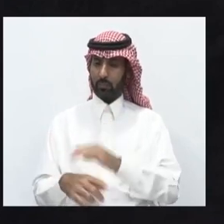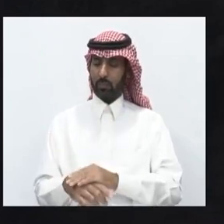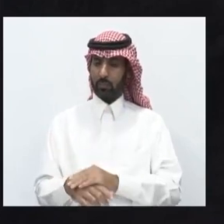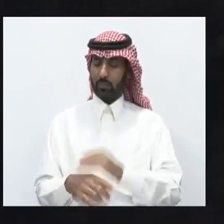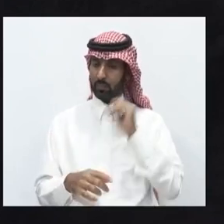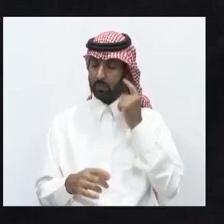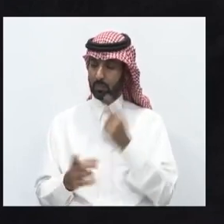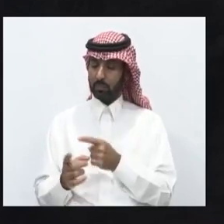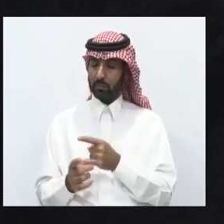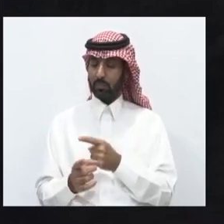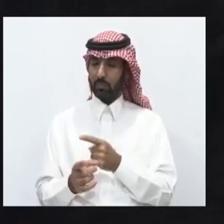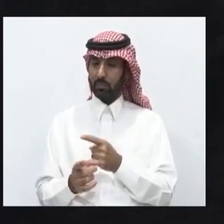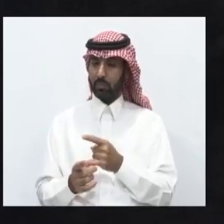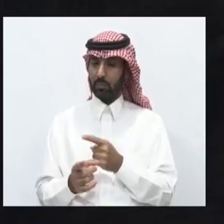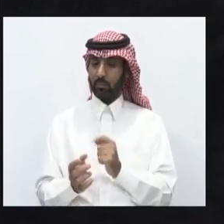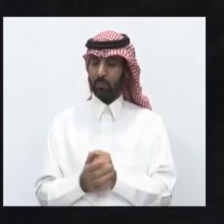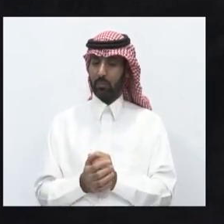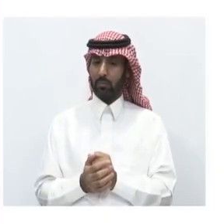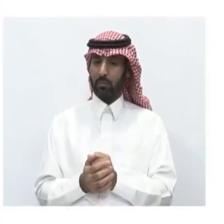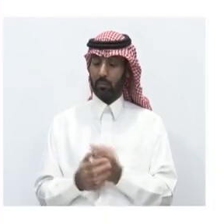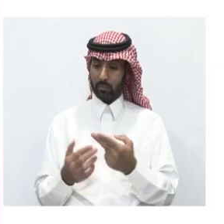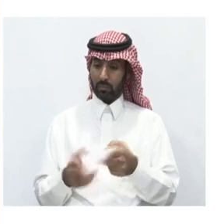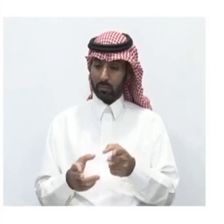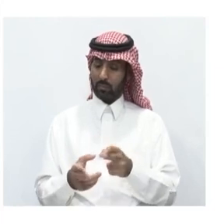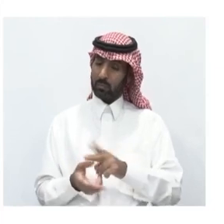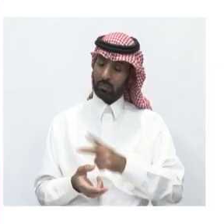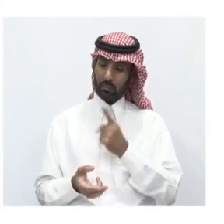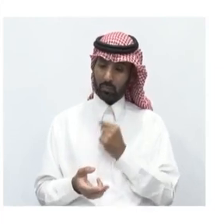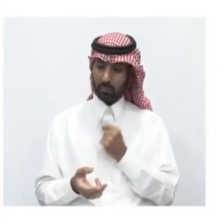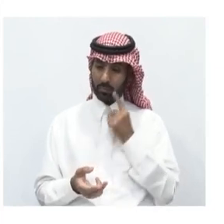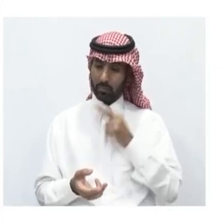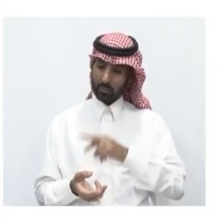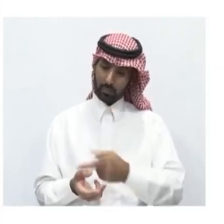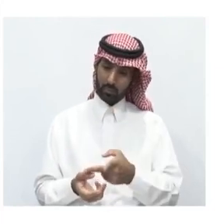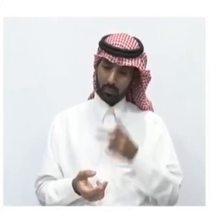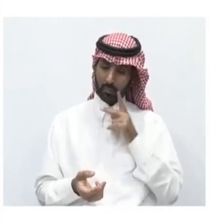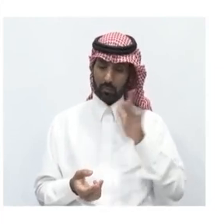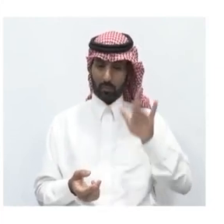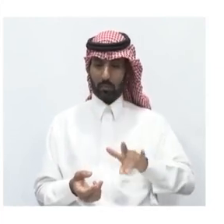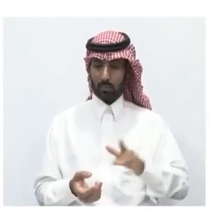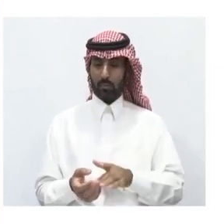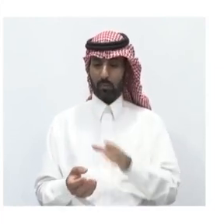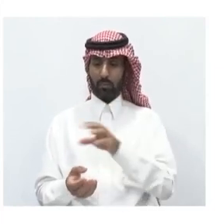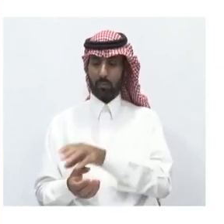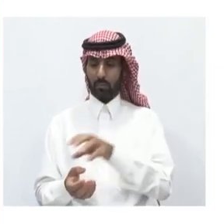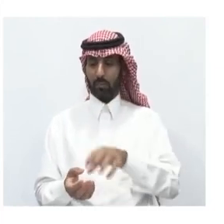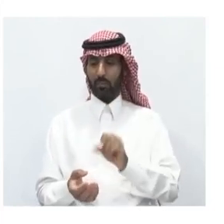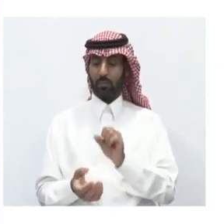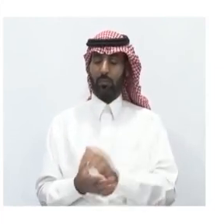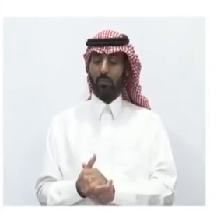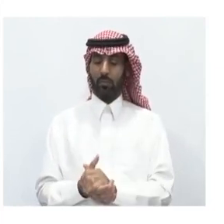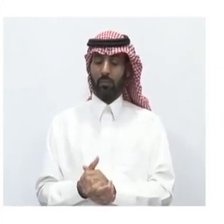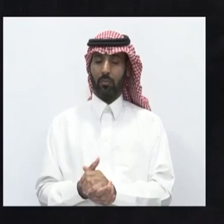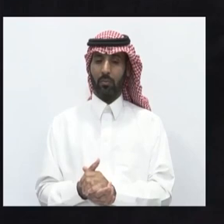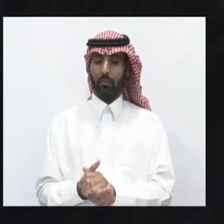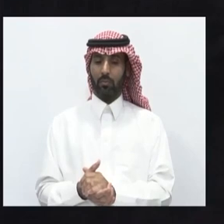request? Yes, he would like to change seats. He would like to change his seat. Instead